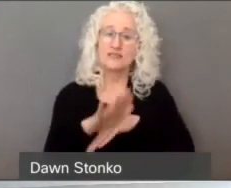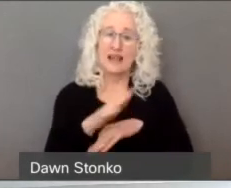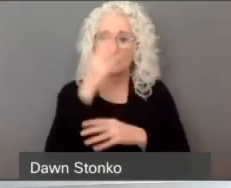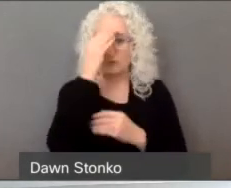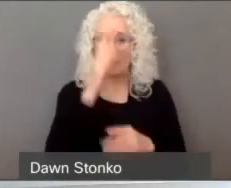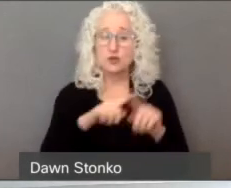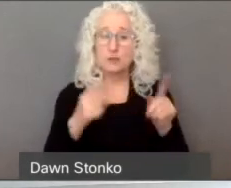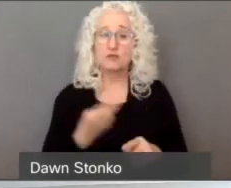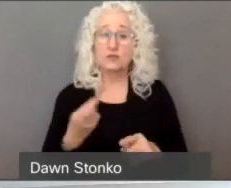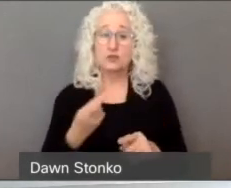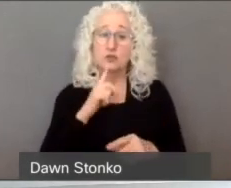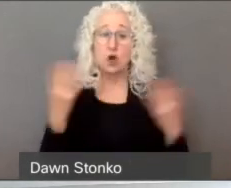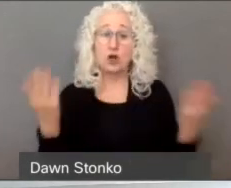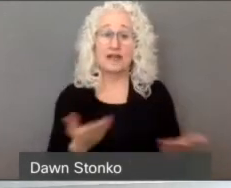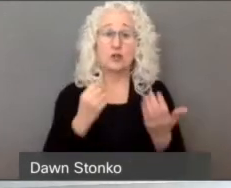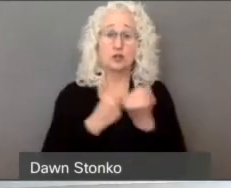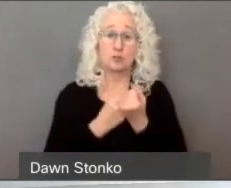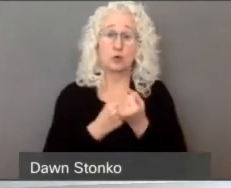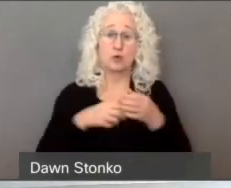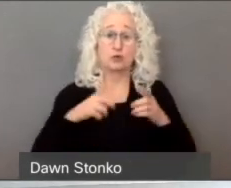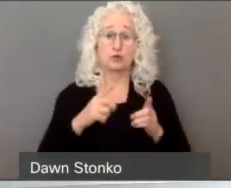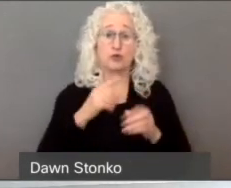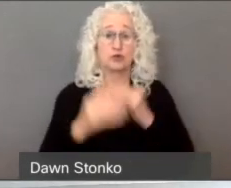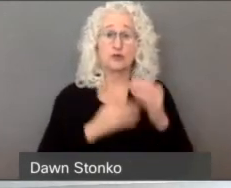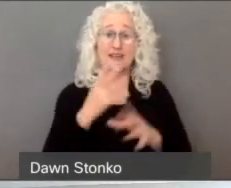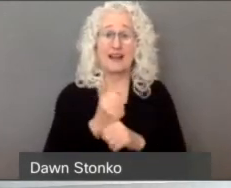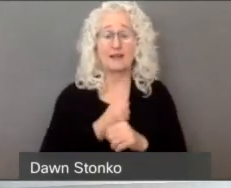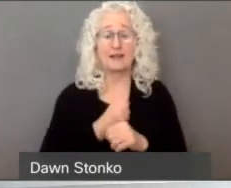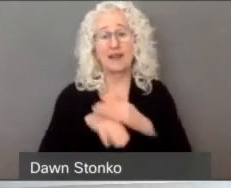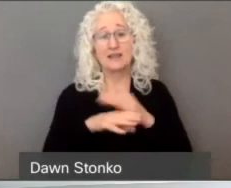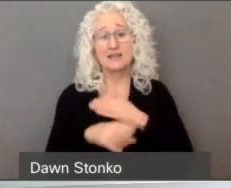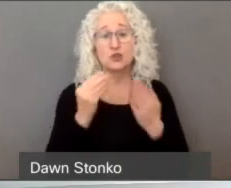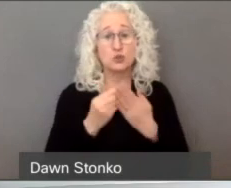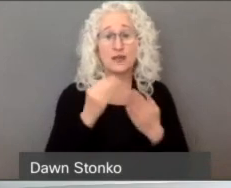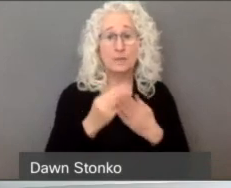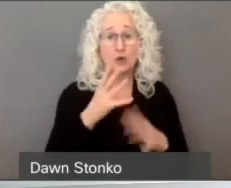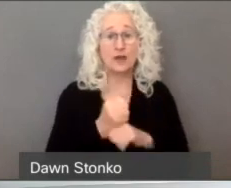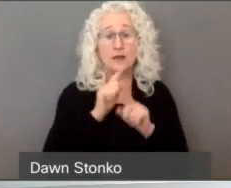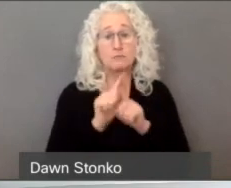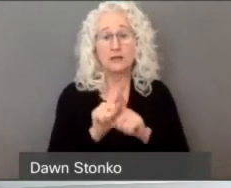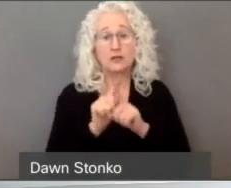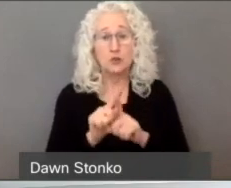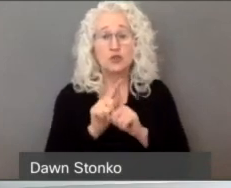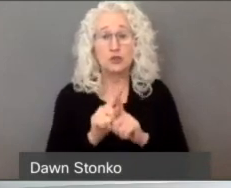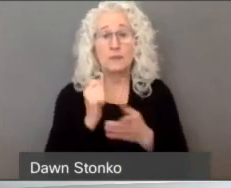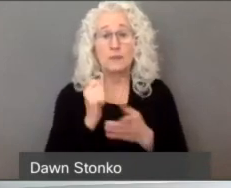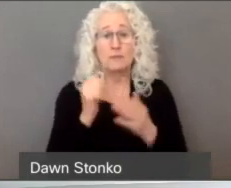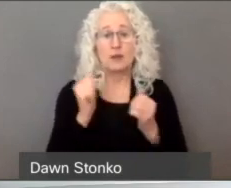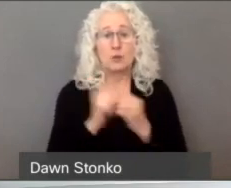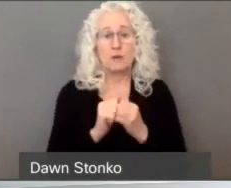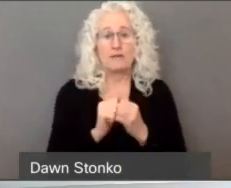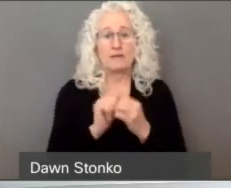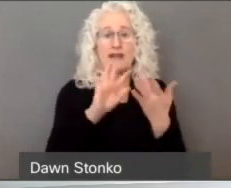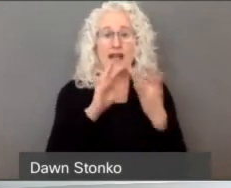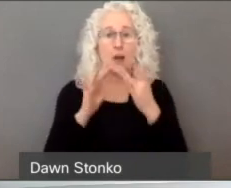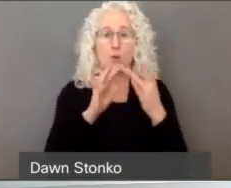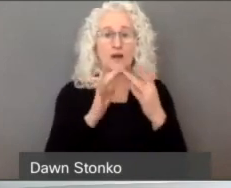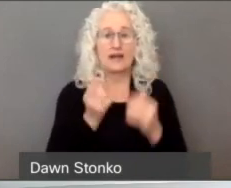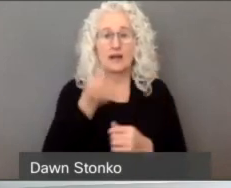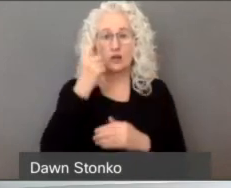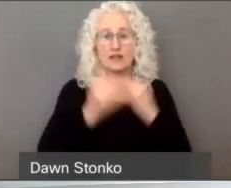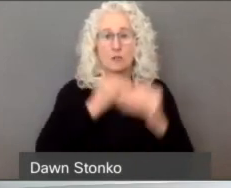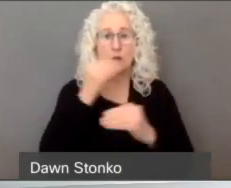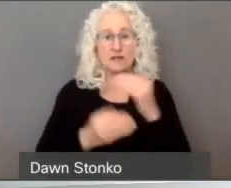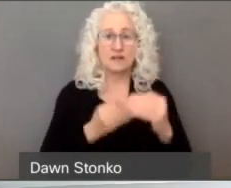support you along your journey, from getting access to capital, getting mentorship, helping with networking, understanding the process to